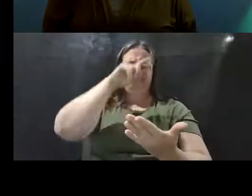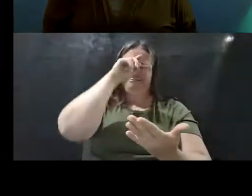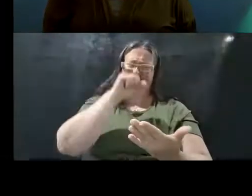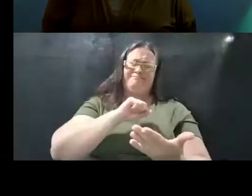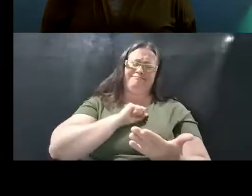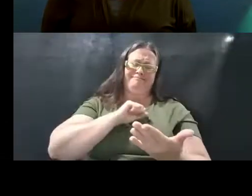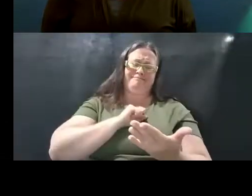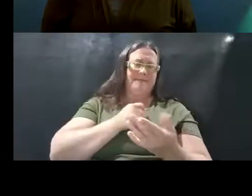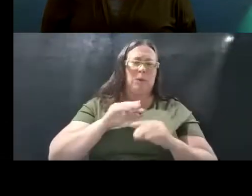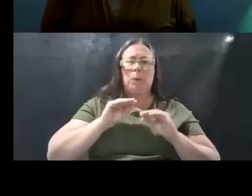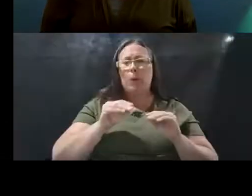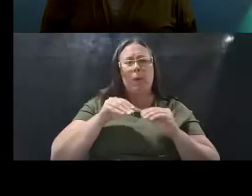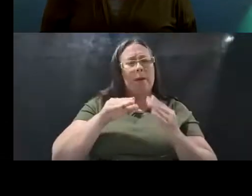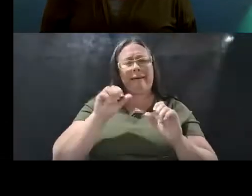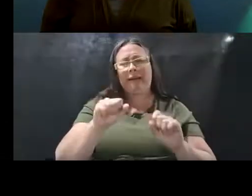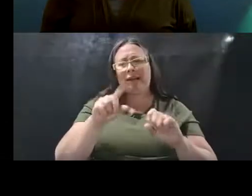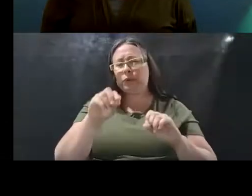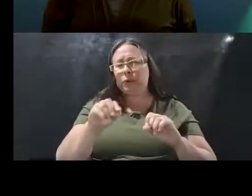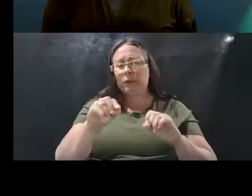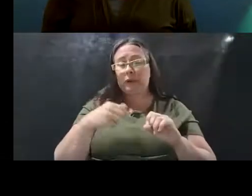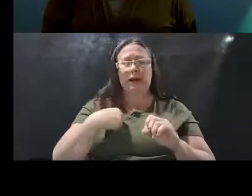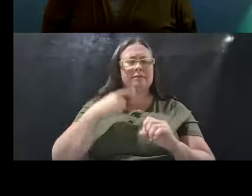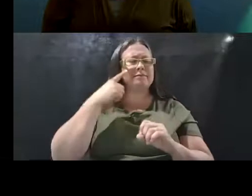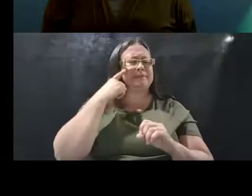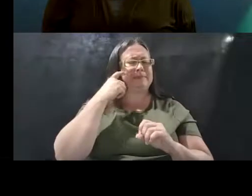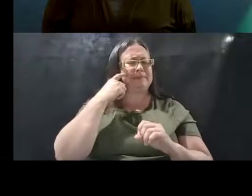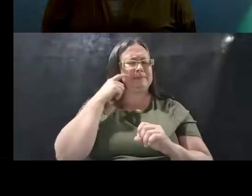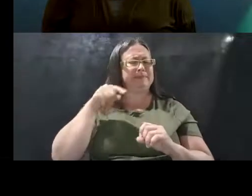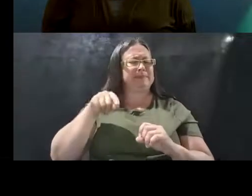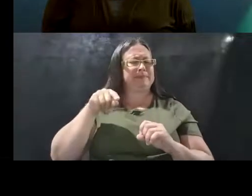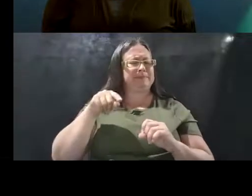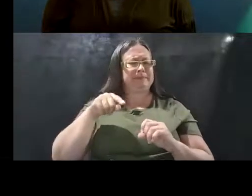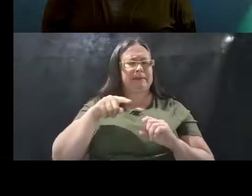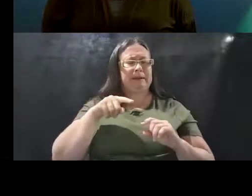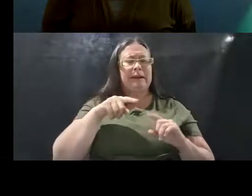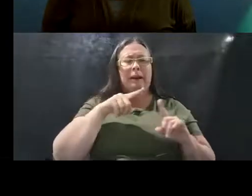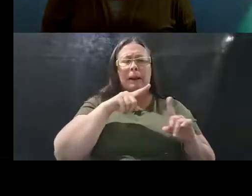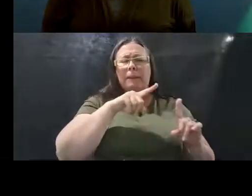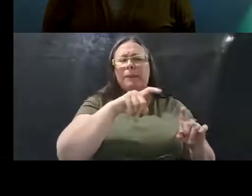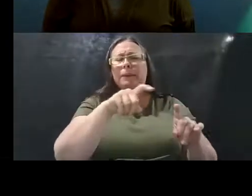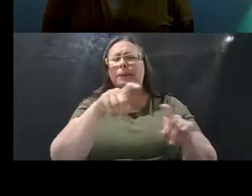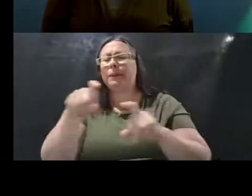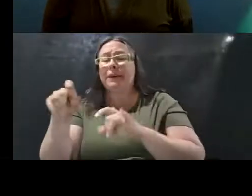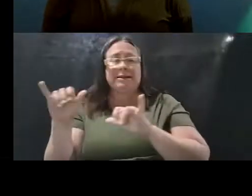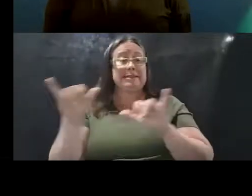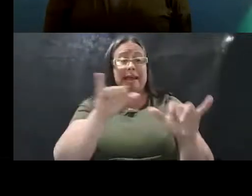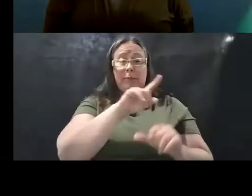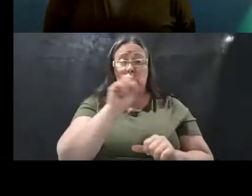this. And I suspect if you had asked 100 scientists the same